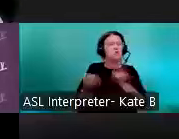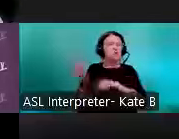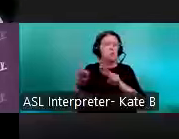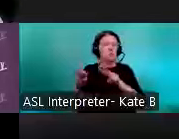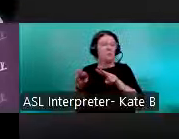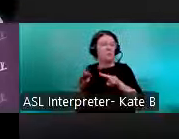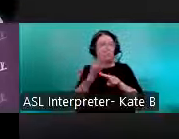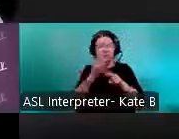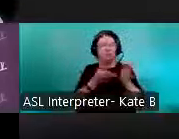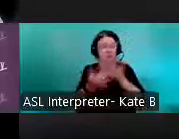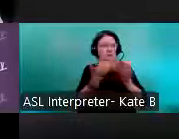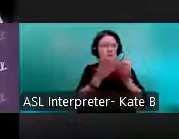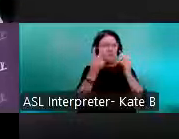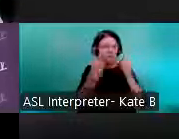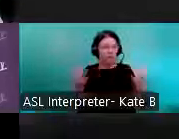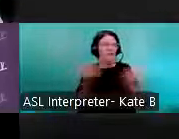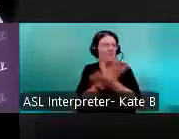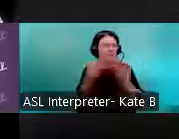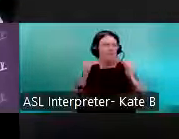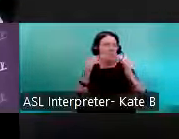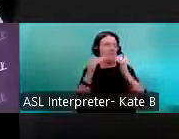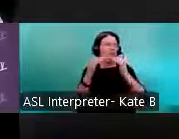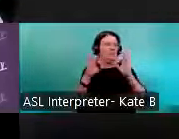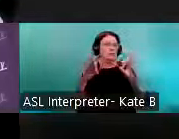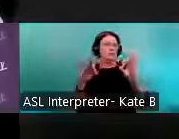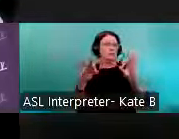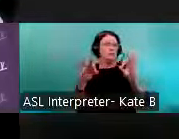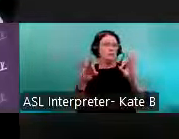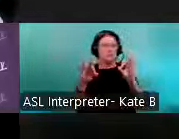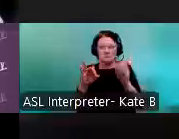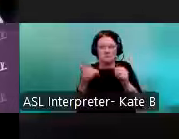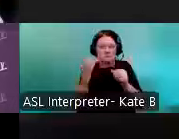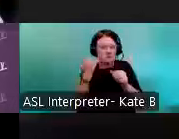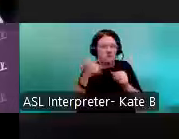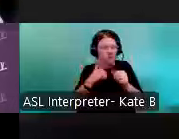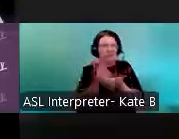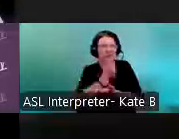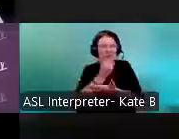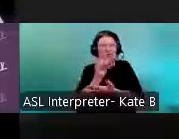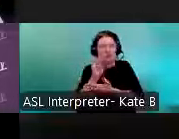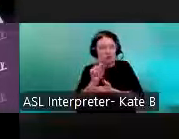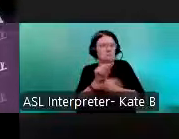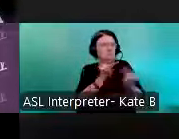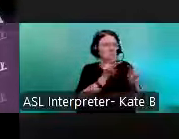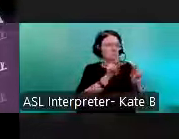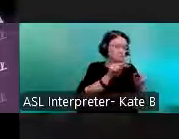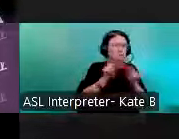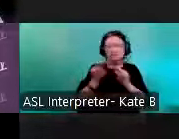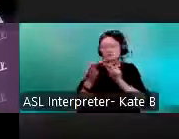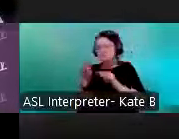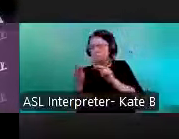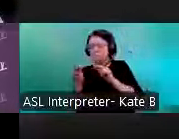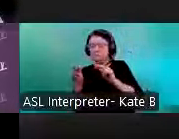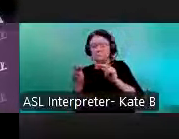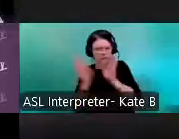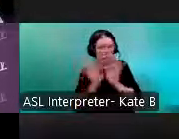of transparency. Transparency is only as good as we act upon it, and if we have access to the information but never do anything